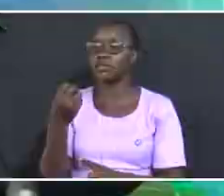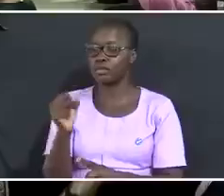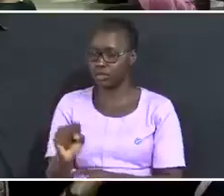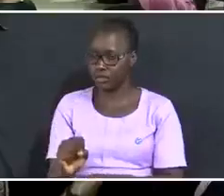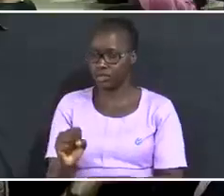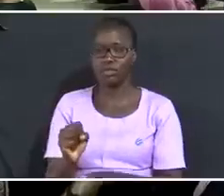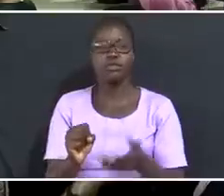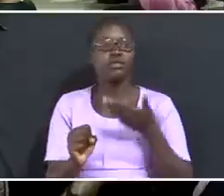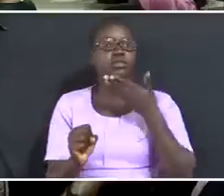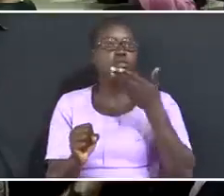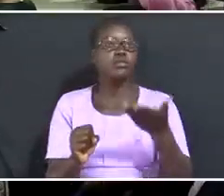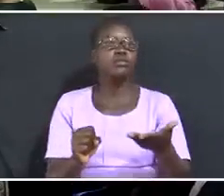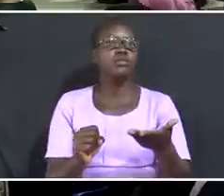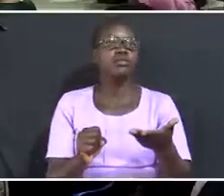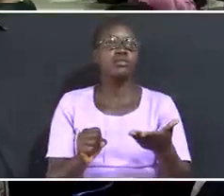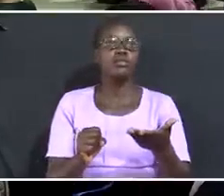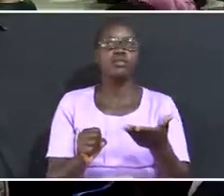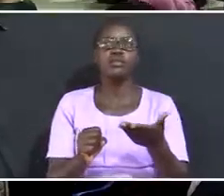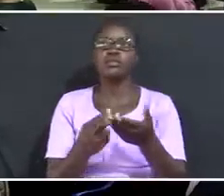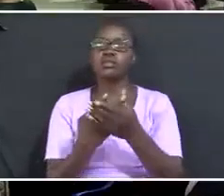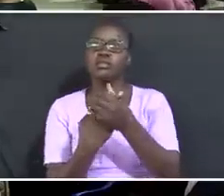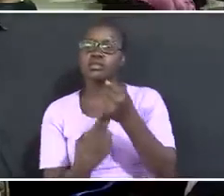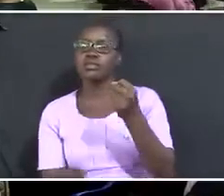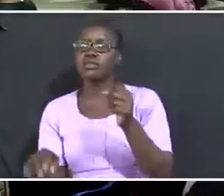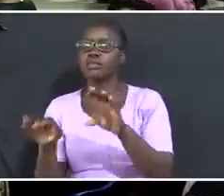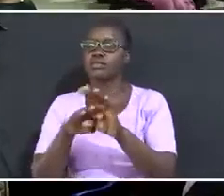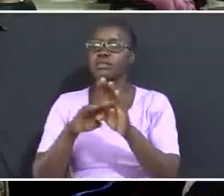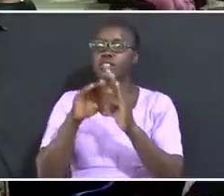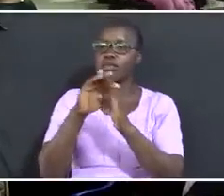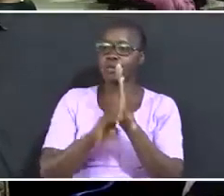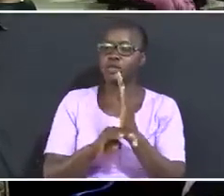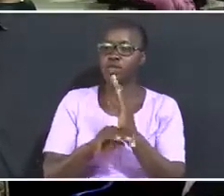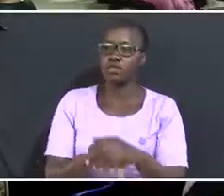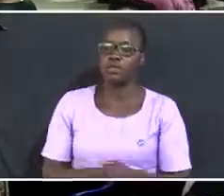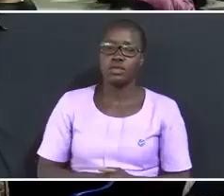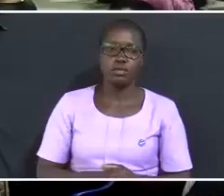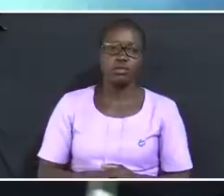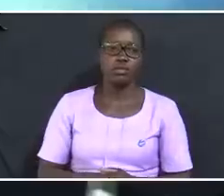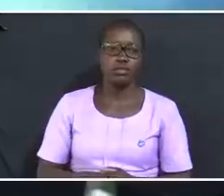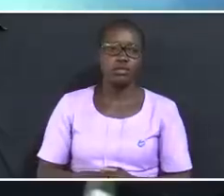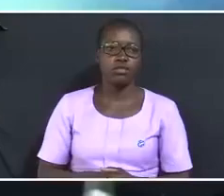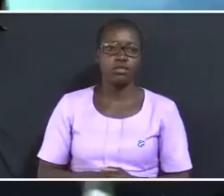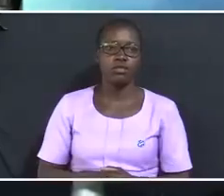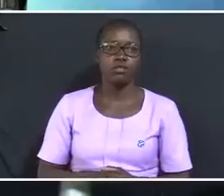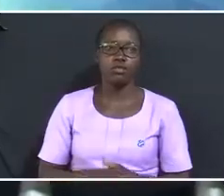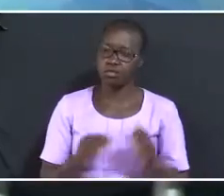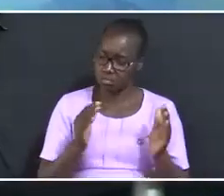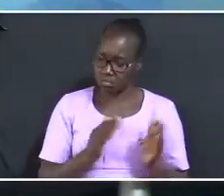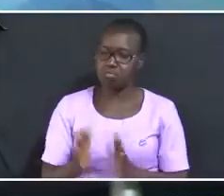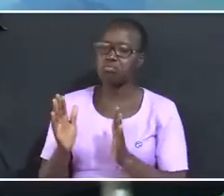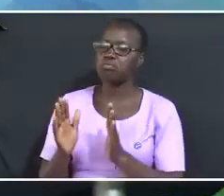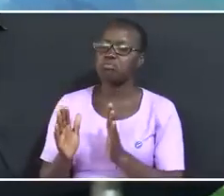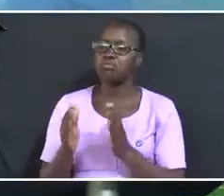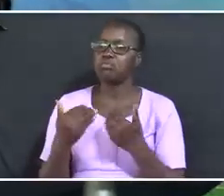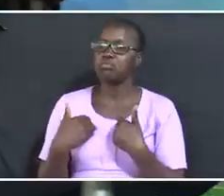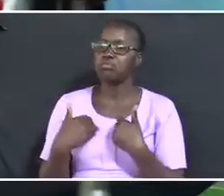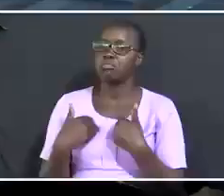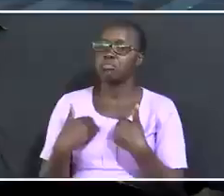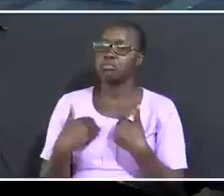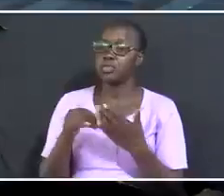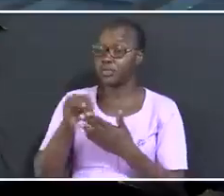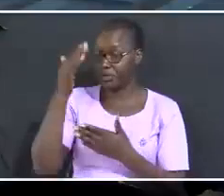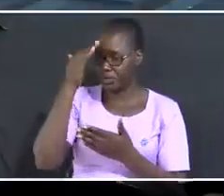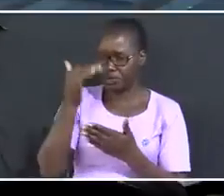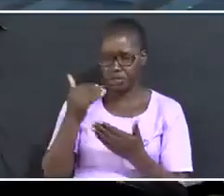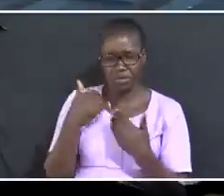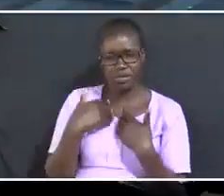and you say, double our membership. Very simple. That's the strategy. And that's why we are putting it